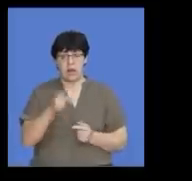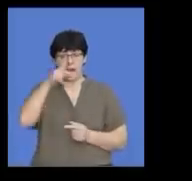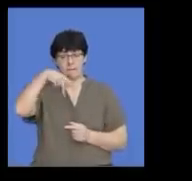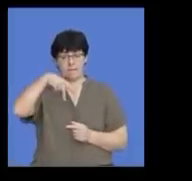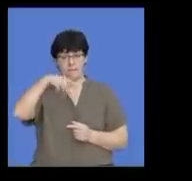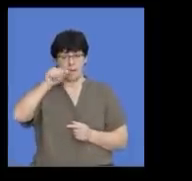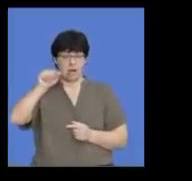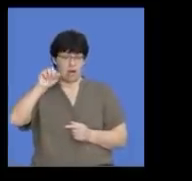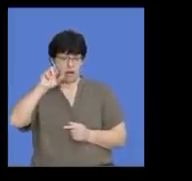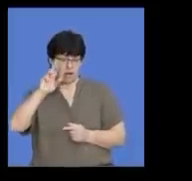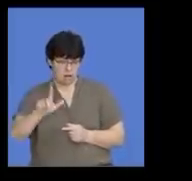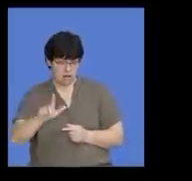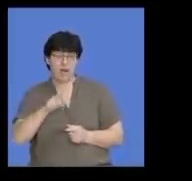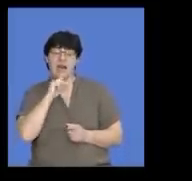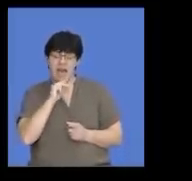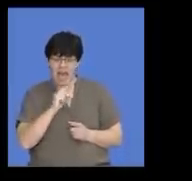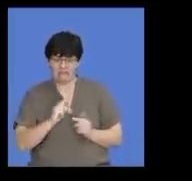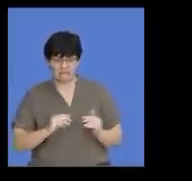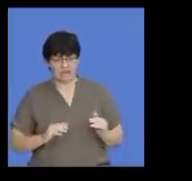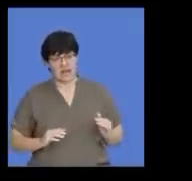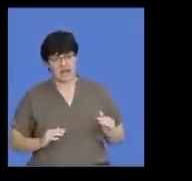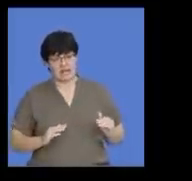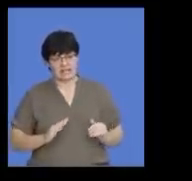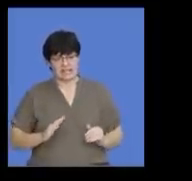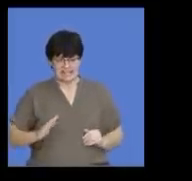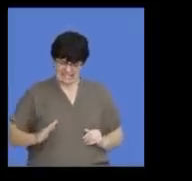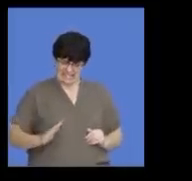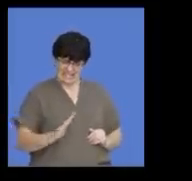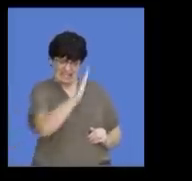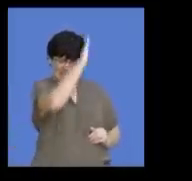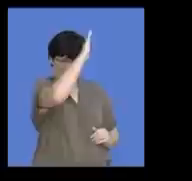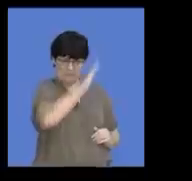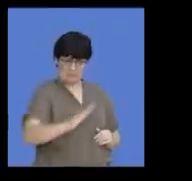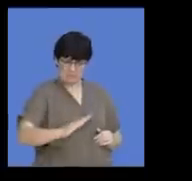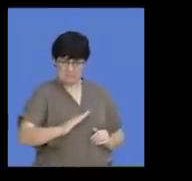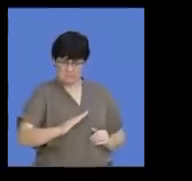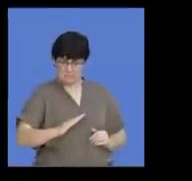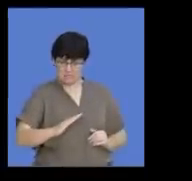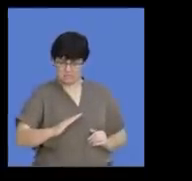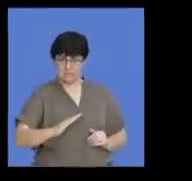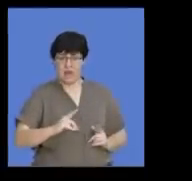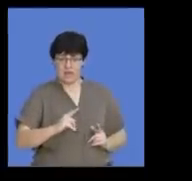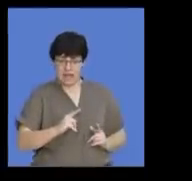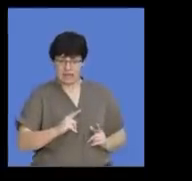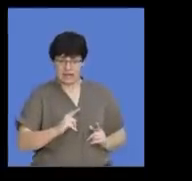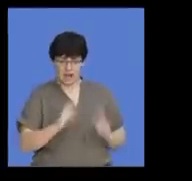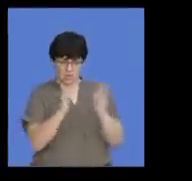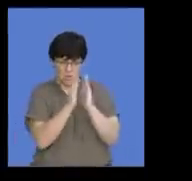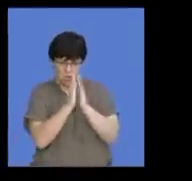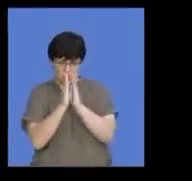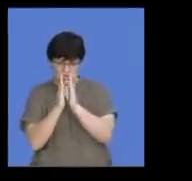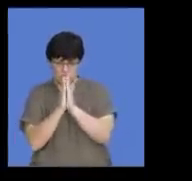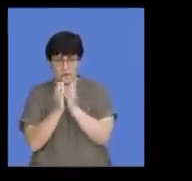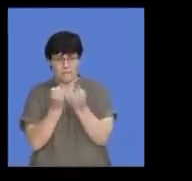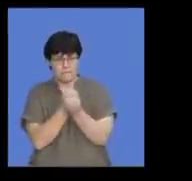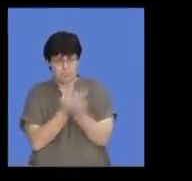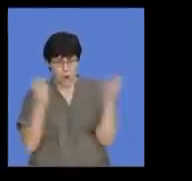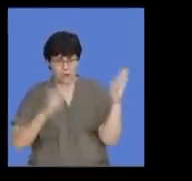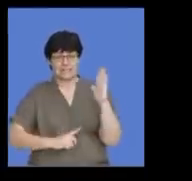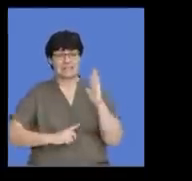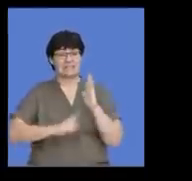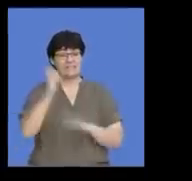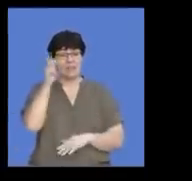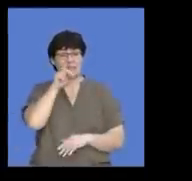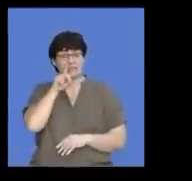are dealing with, there is a steep slope represented by contour lines that are close together. Most of the development, and